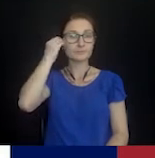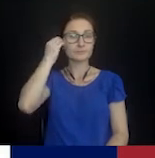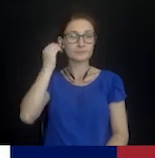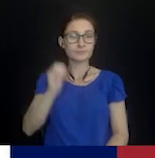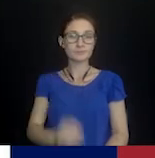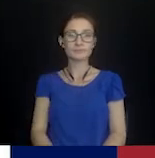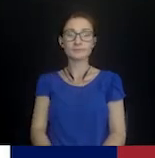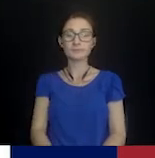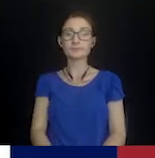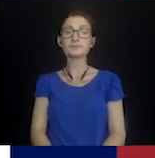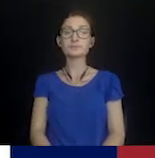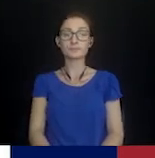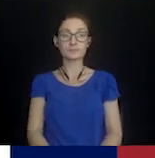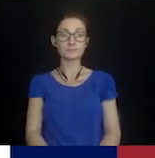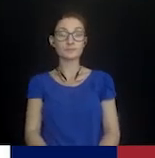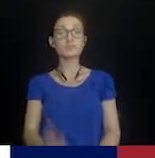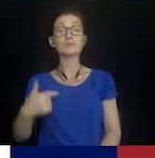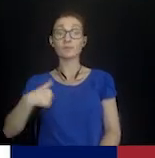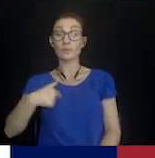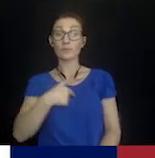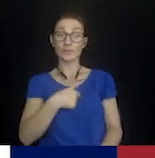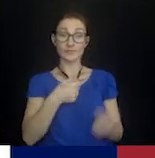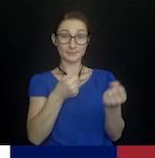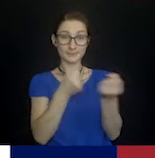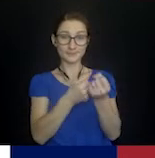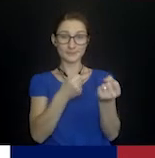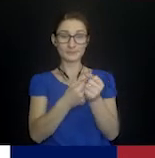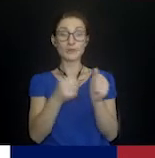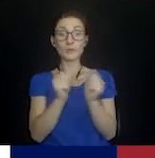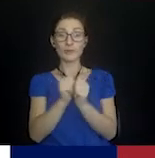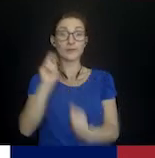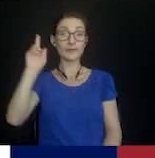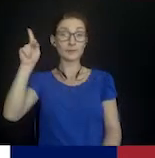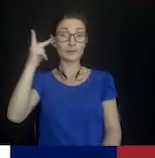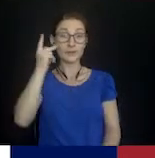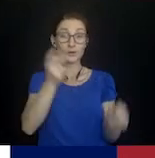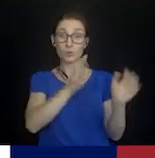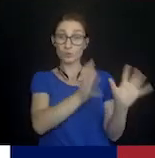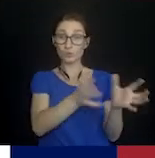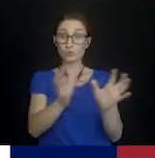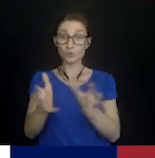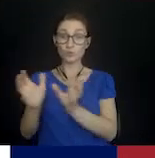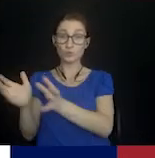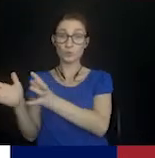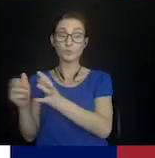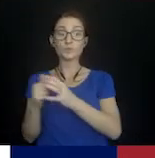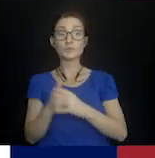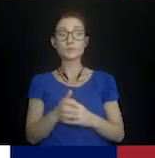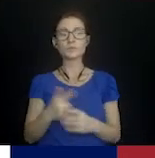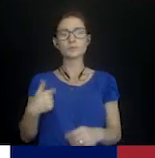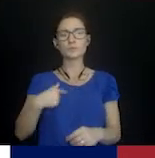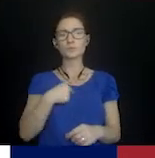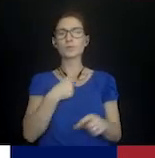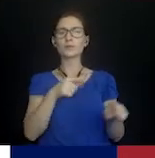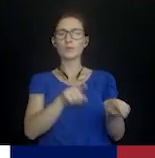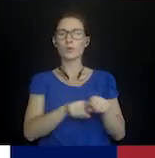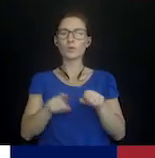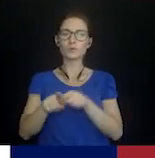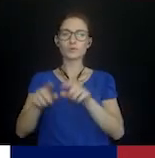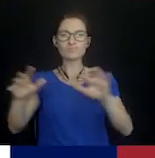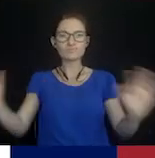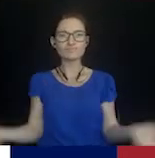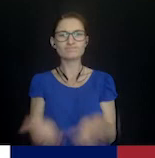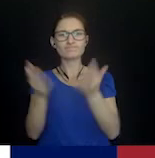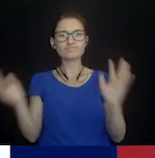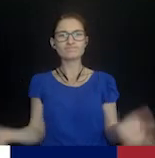And while we advocated with political entities, we've also done